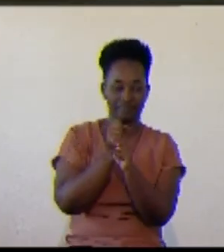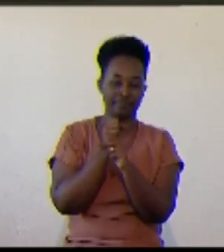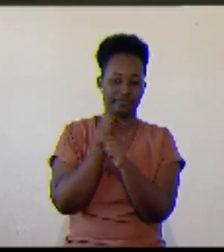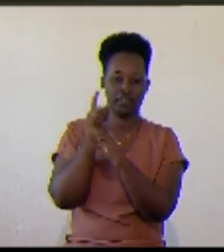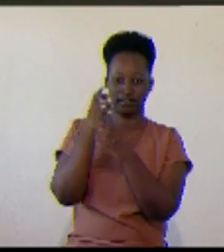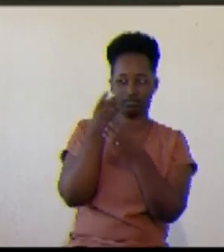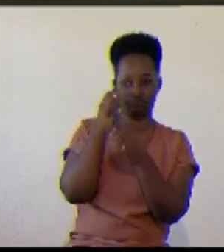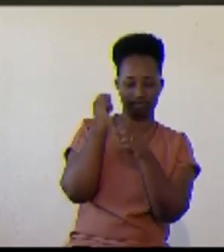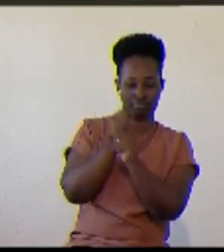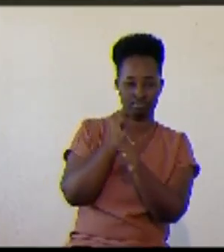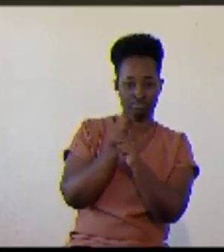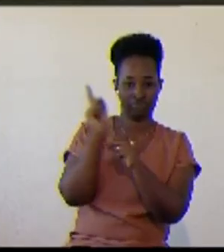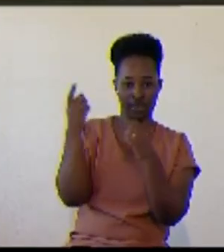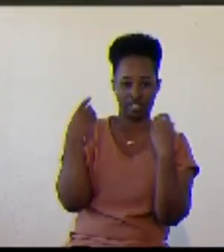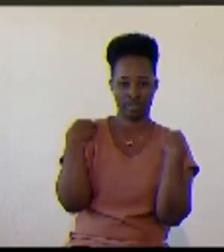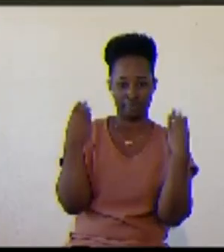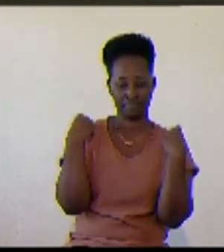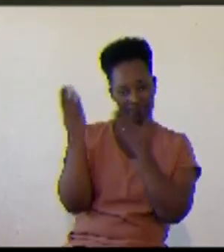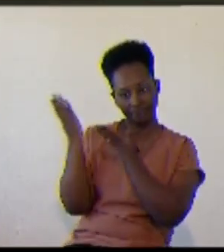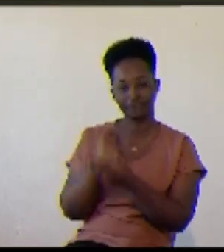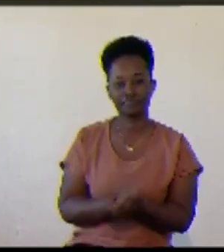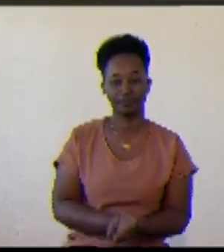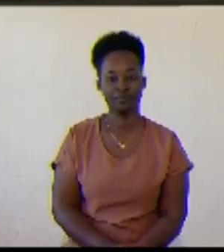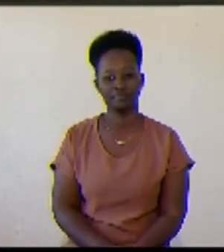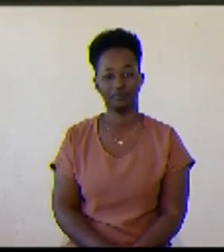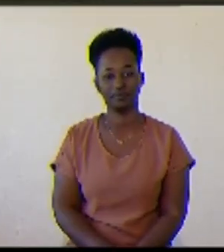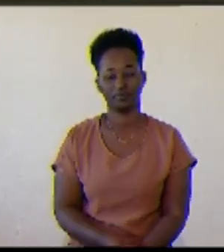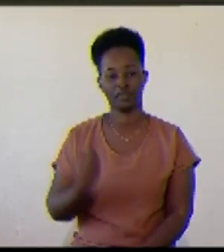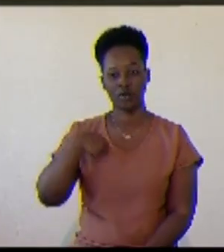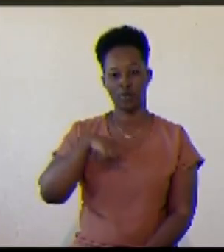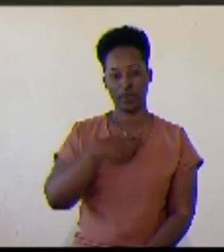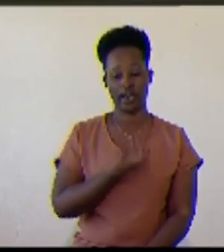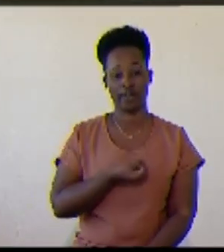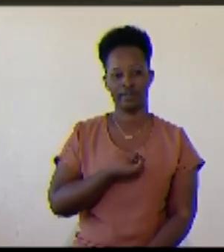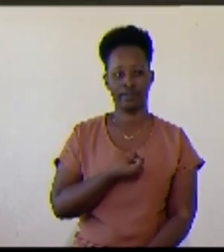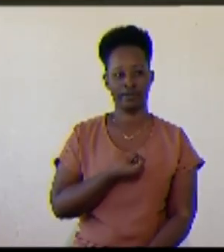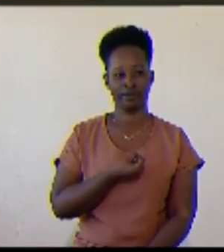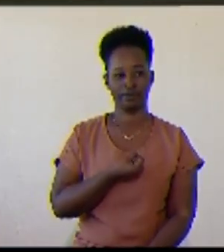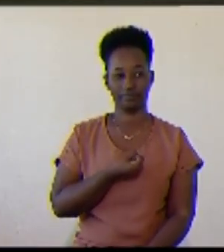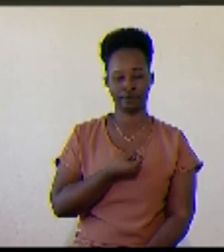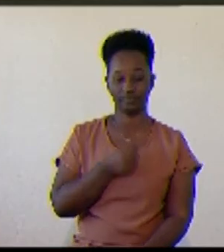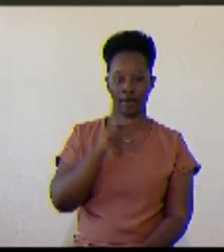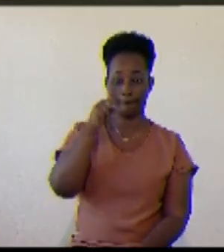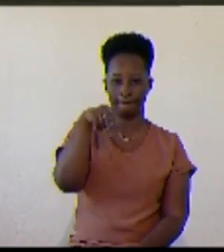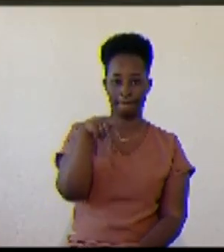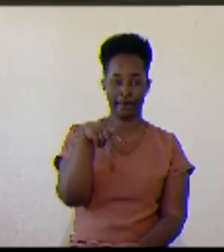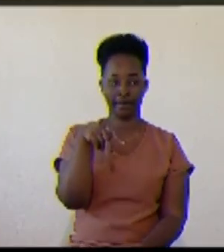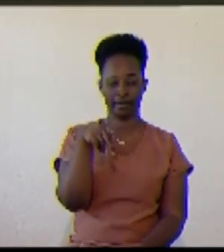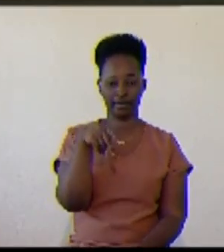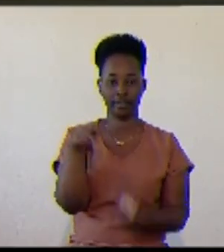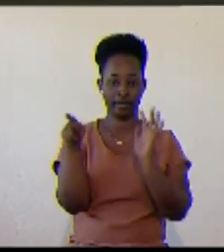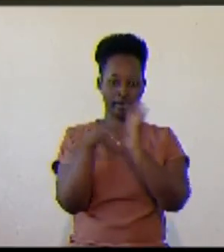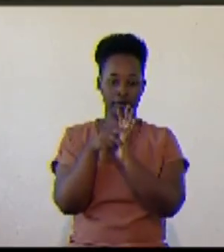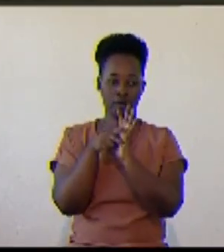example one, which we have there. So we have the demand function, which they have given us as